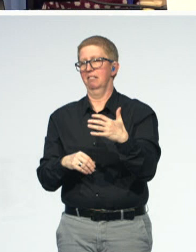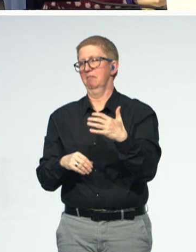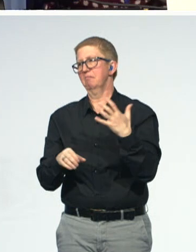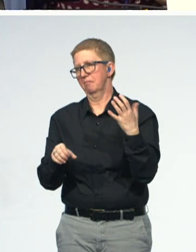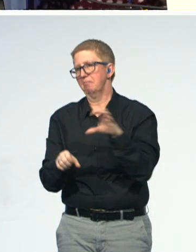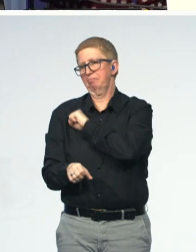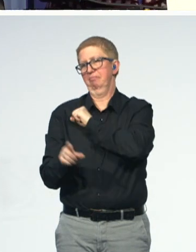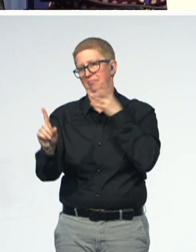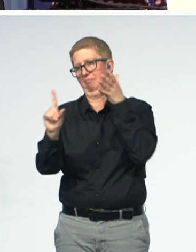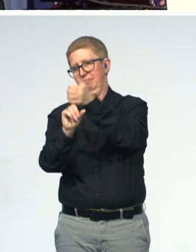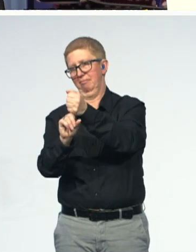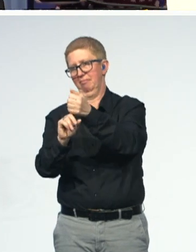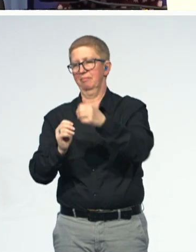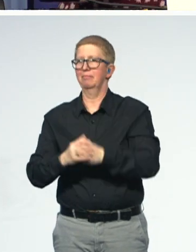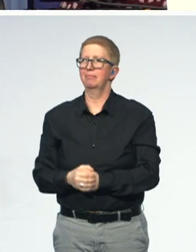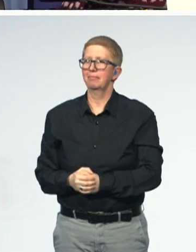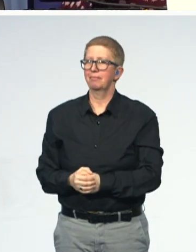Thank you very much.